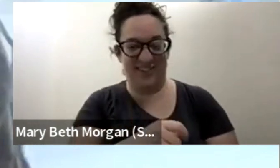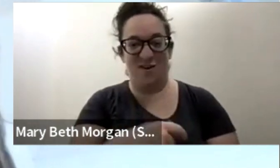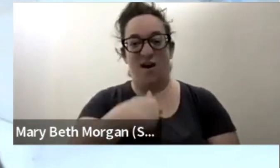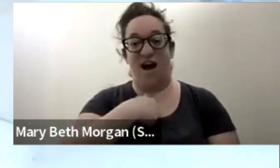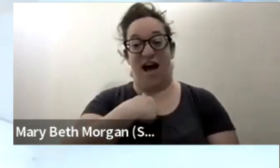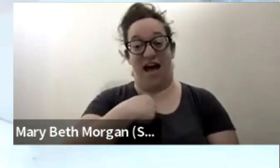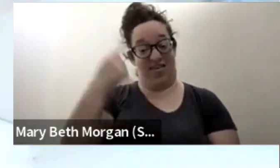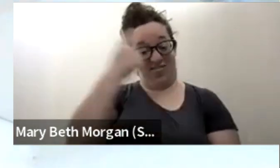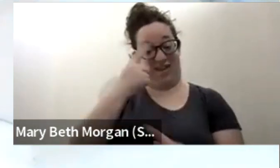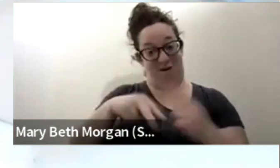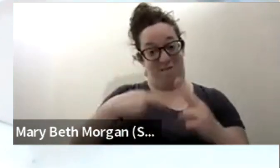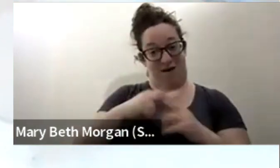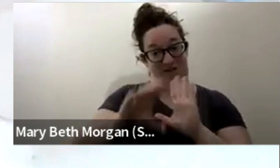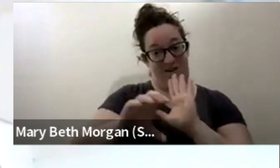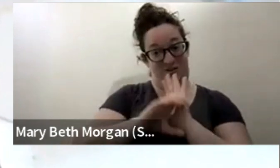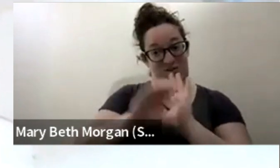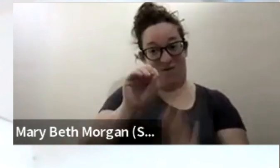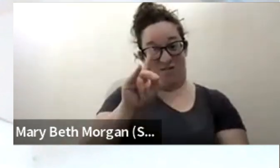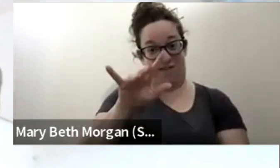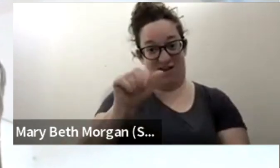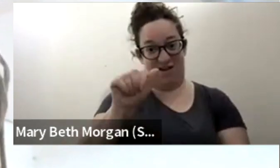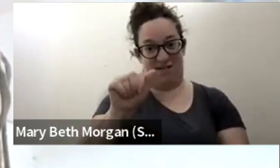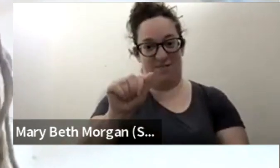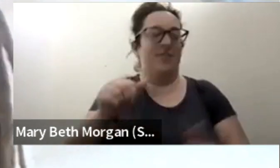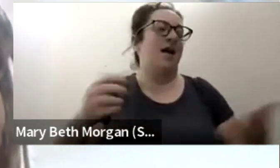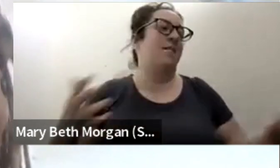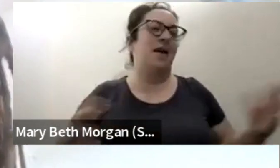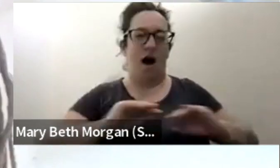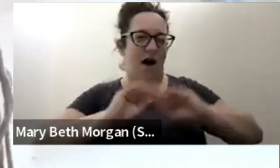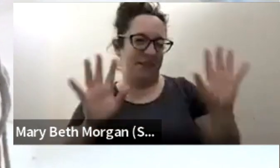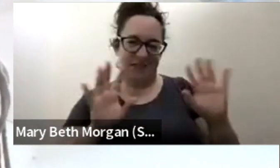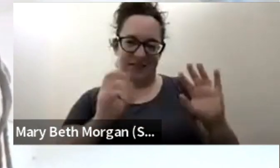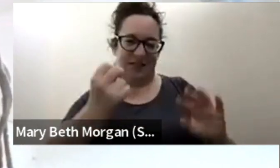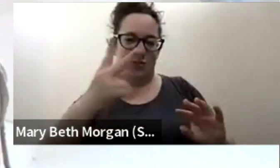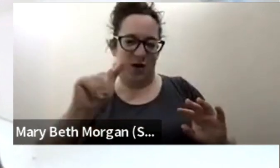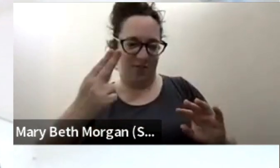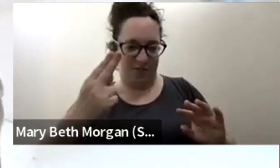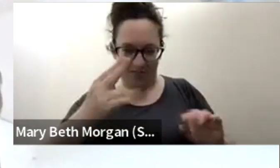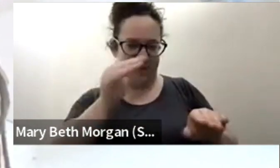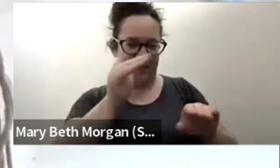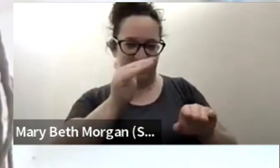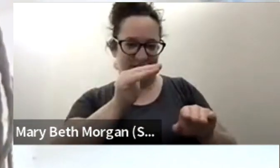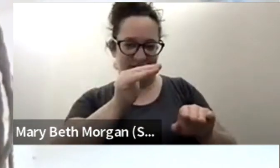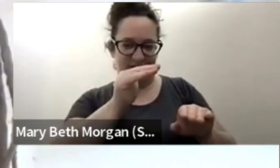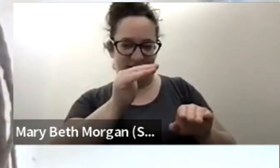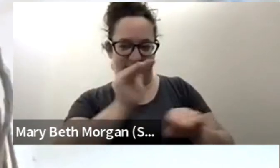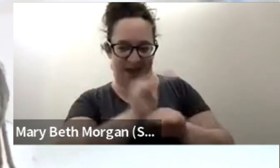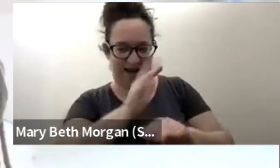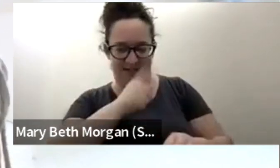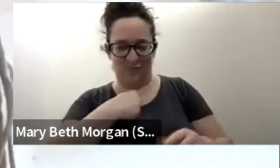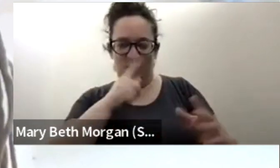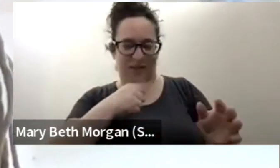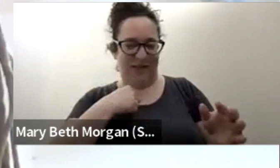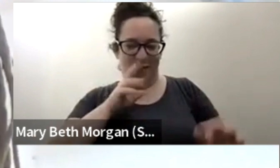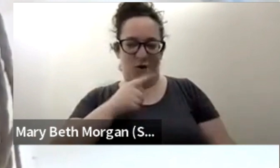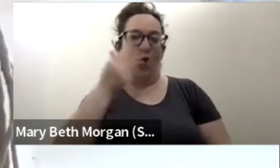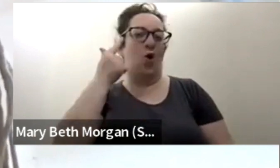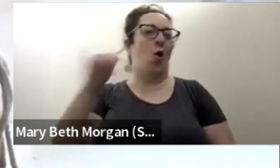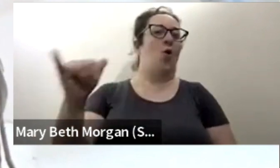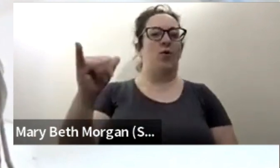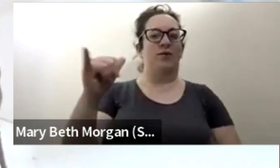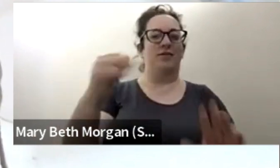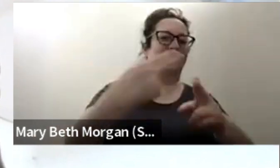That's a really interesting thing. So what do I think of Olivia? I mean, obviously 12th Night is the gold standard in gender